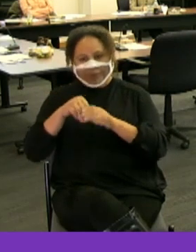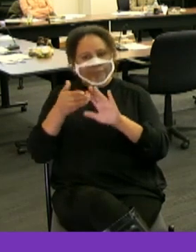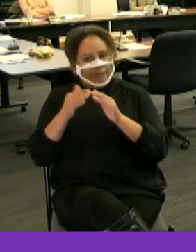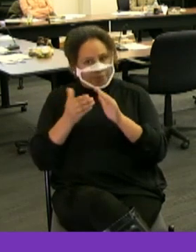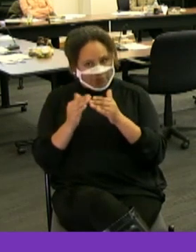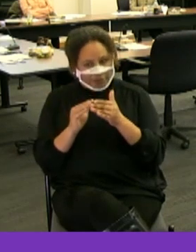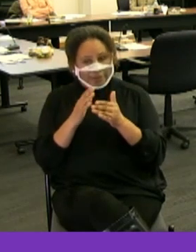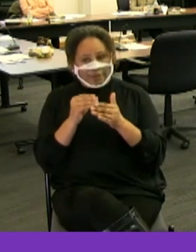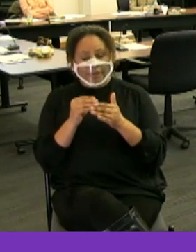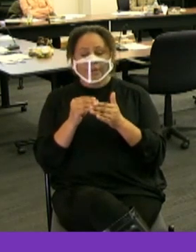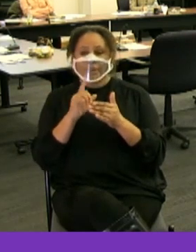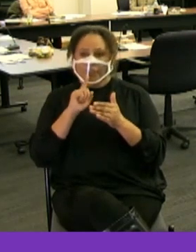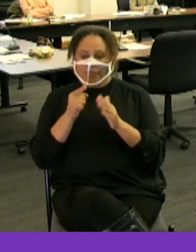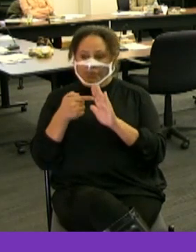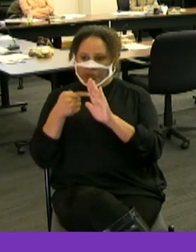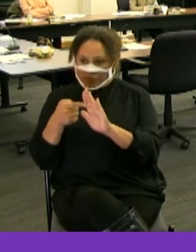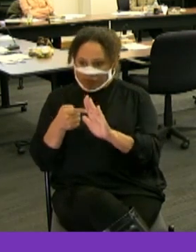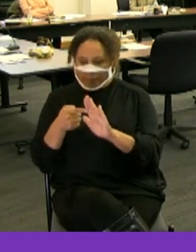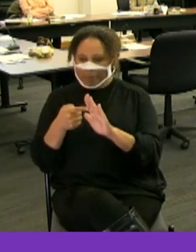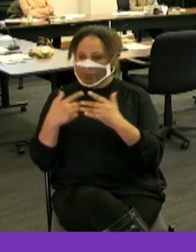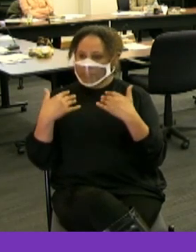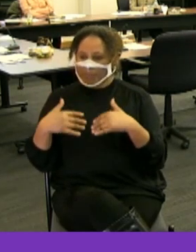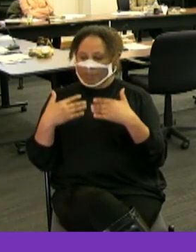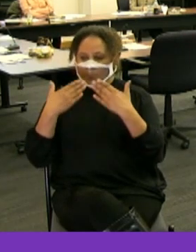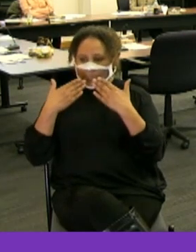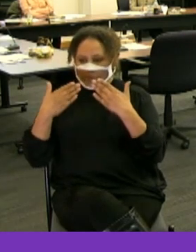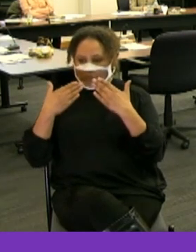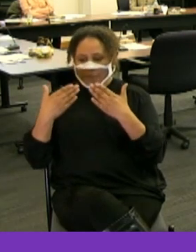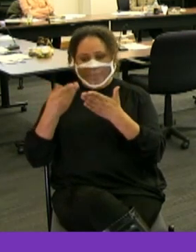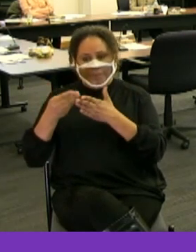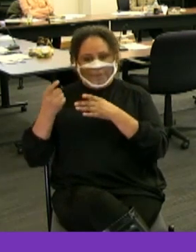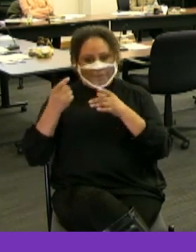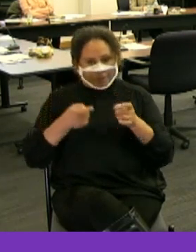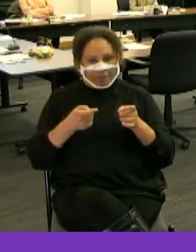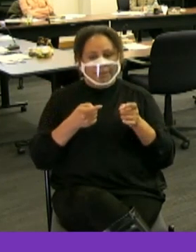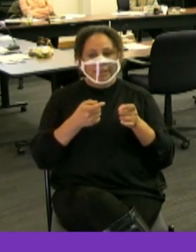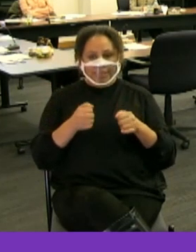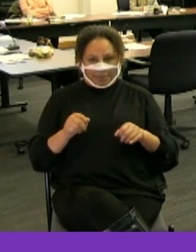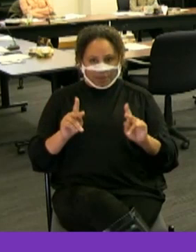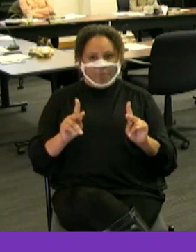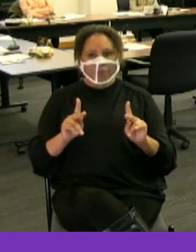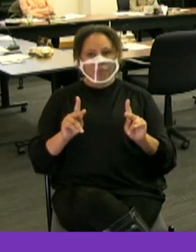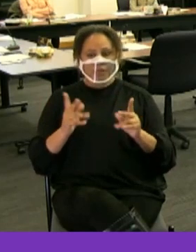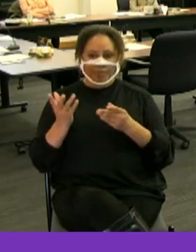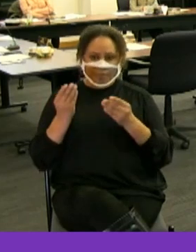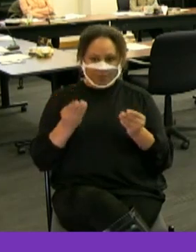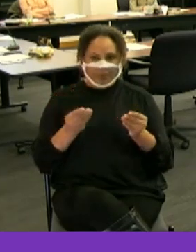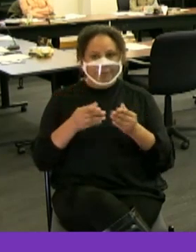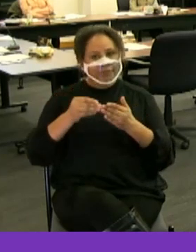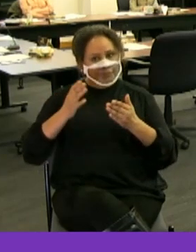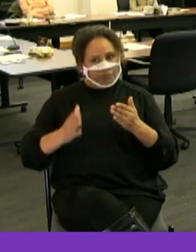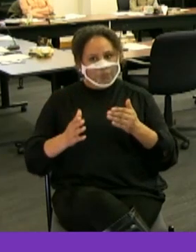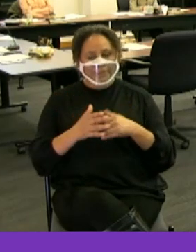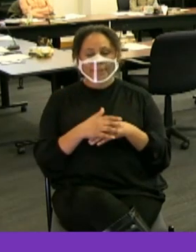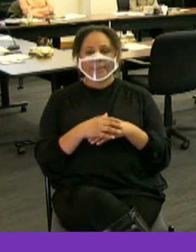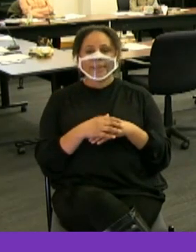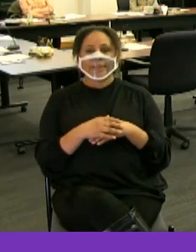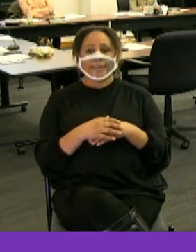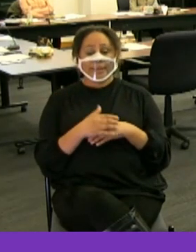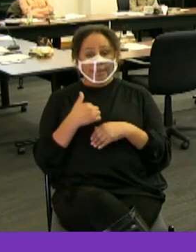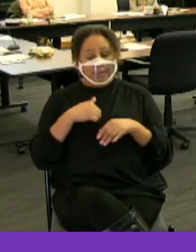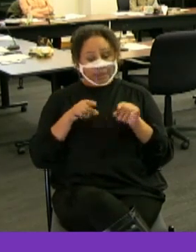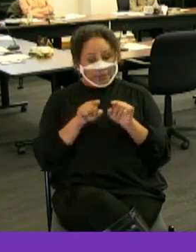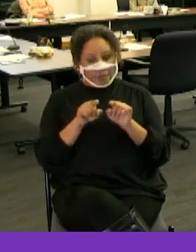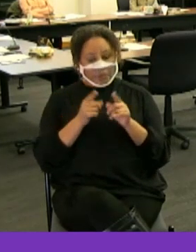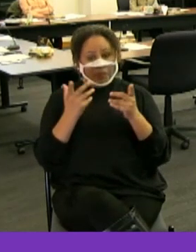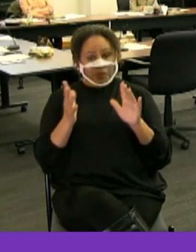community, and really just showing how grateful we are for the scholarships and the money and the opportunities that it provides to our students. I